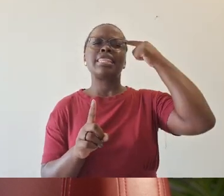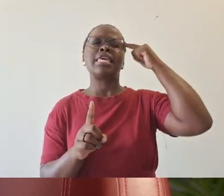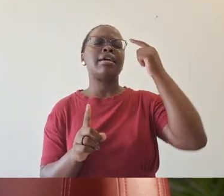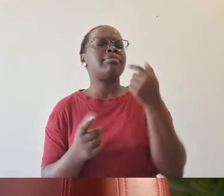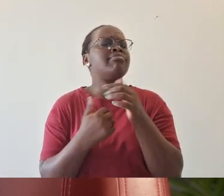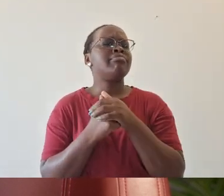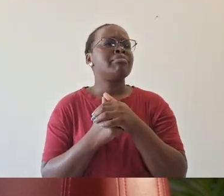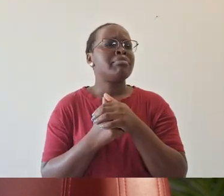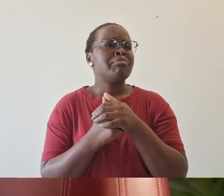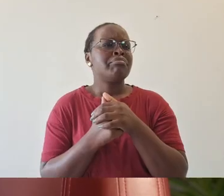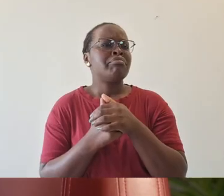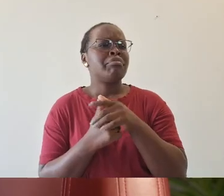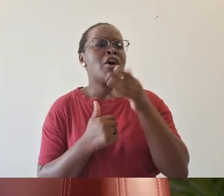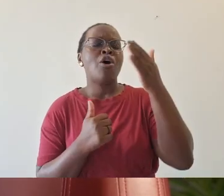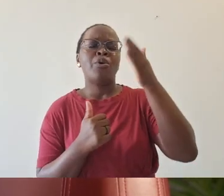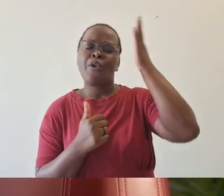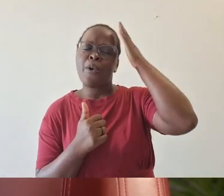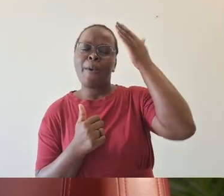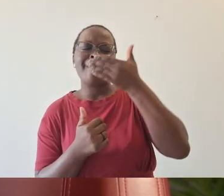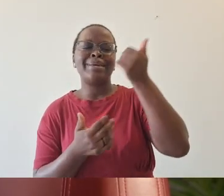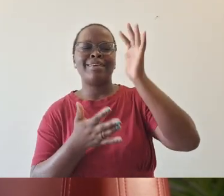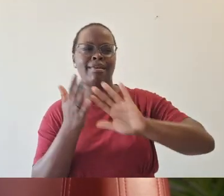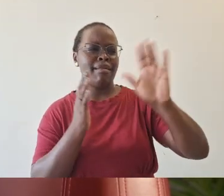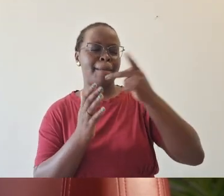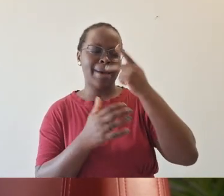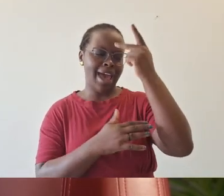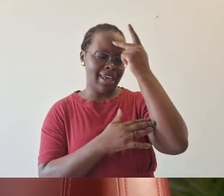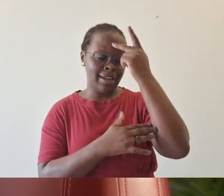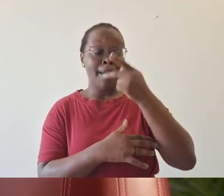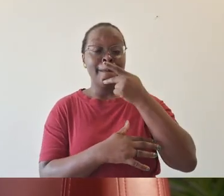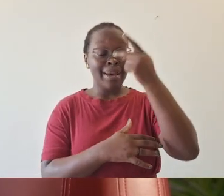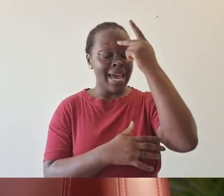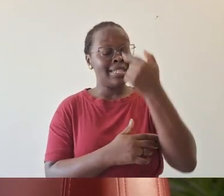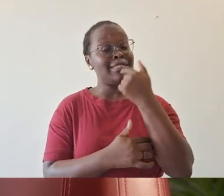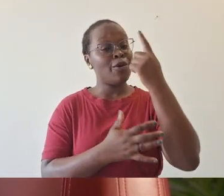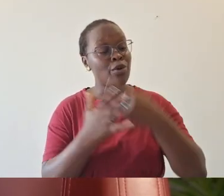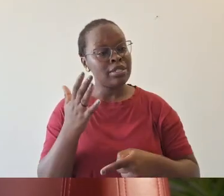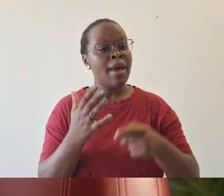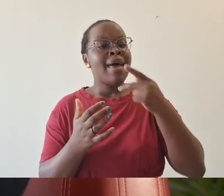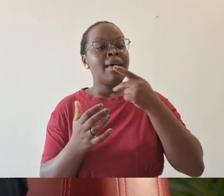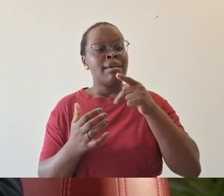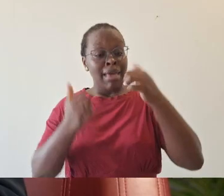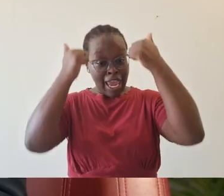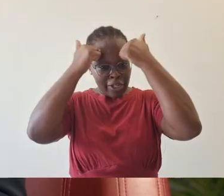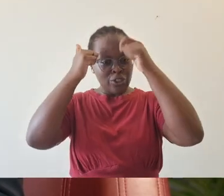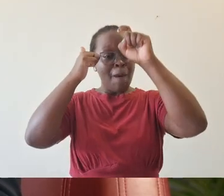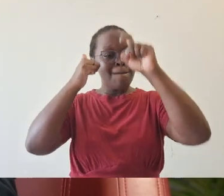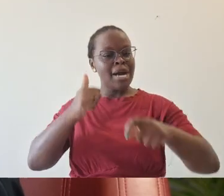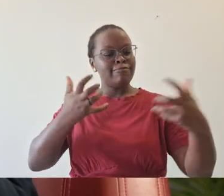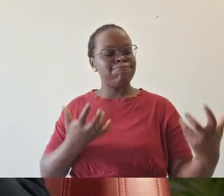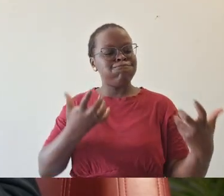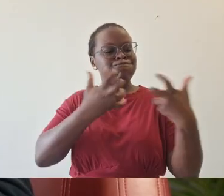means to them. And it doesn't mean the same thing it means to all of us. What they said is education, it needs to fit